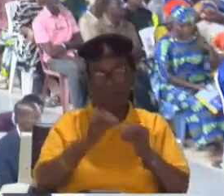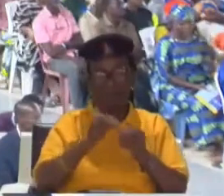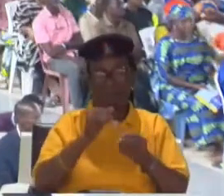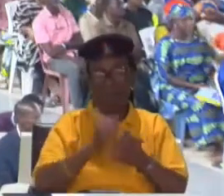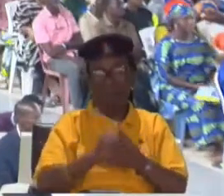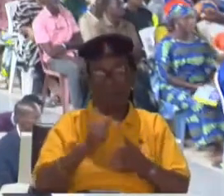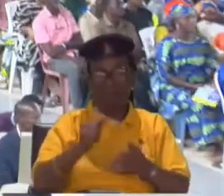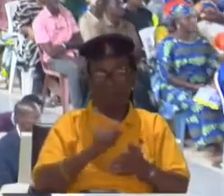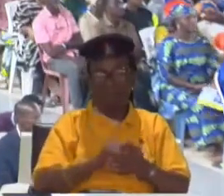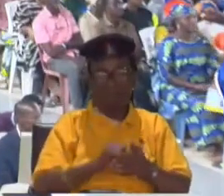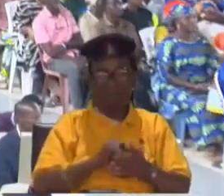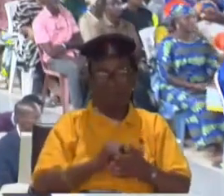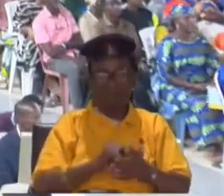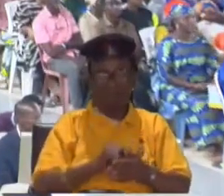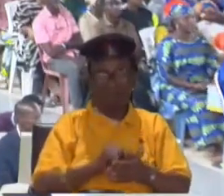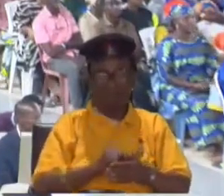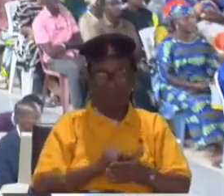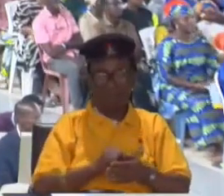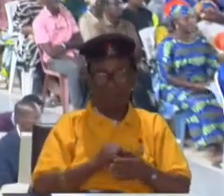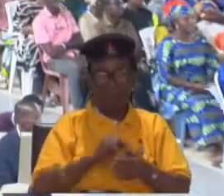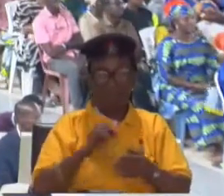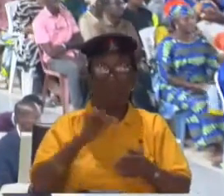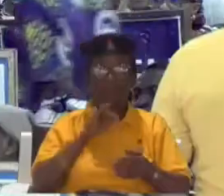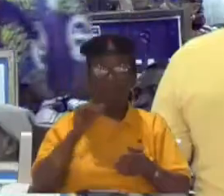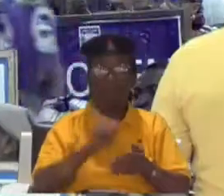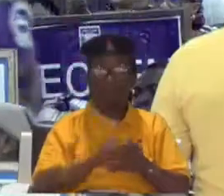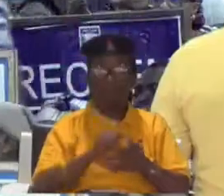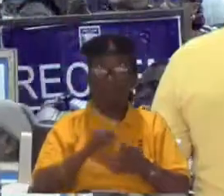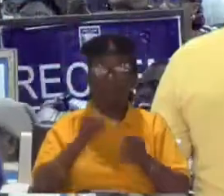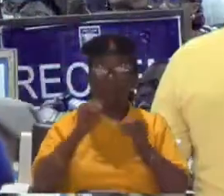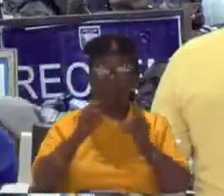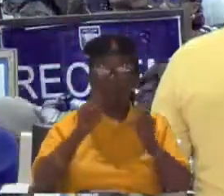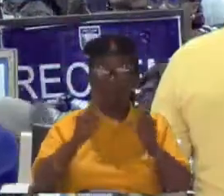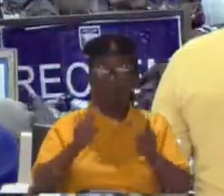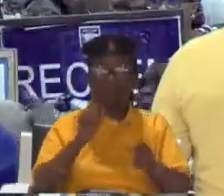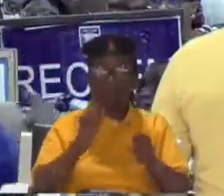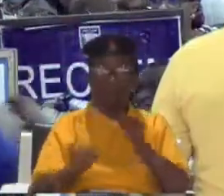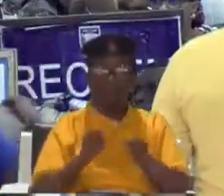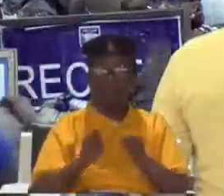Is it okay if we just allow God to